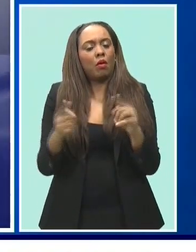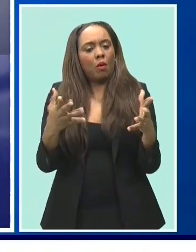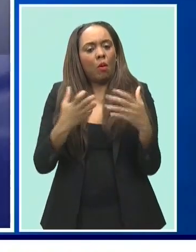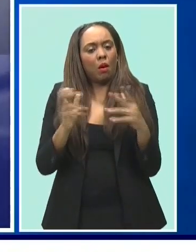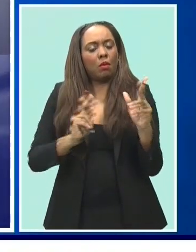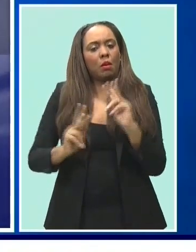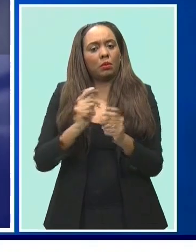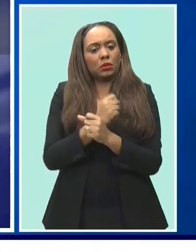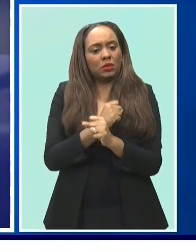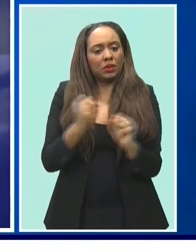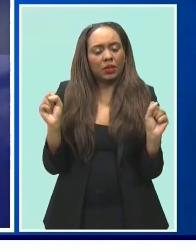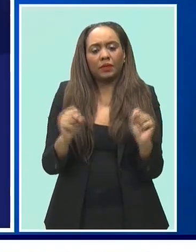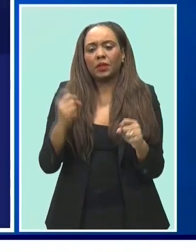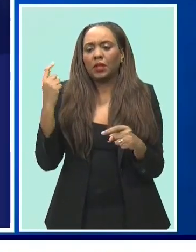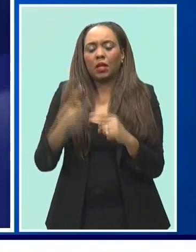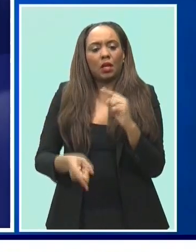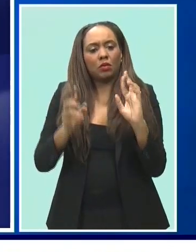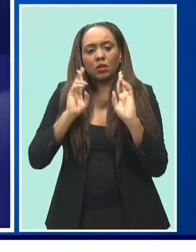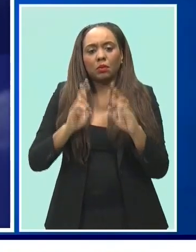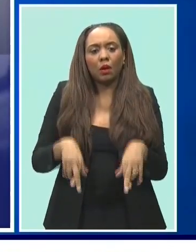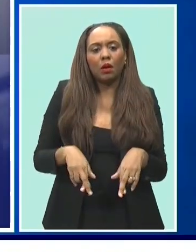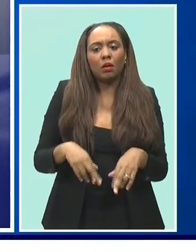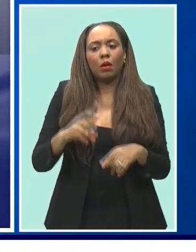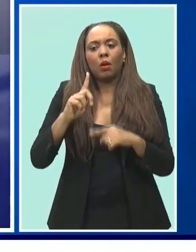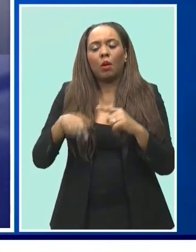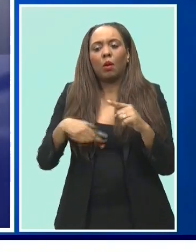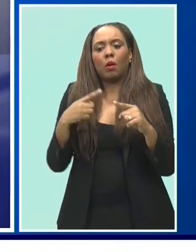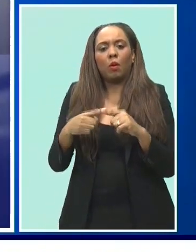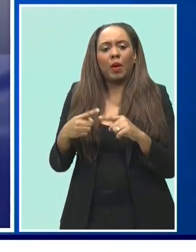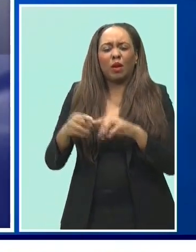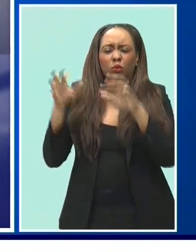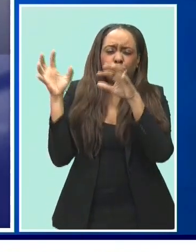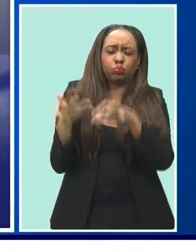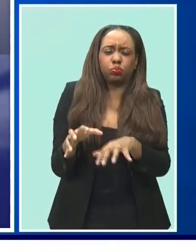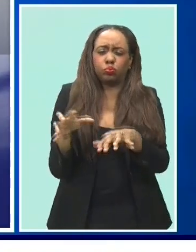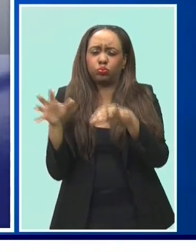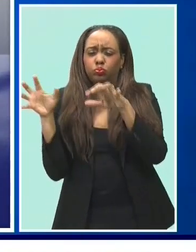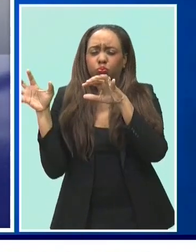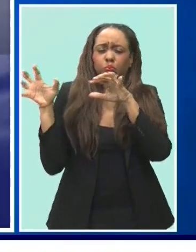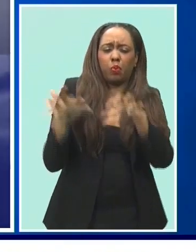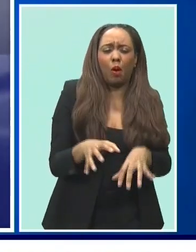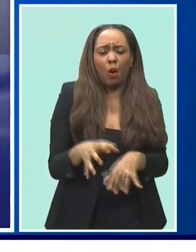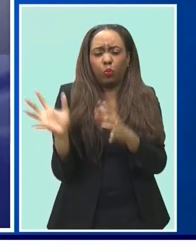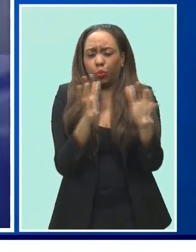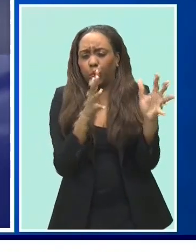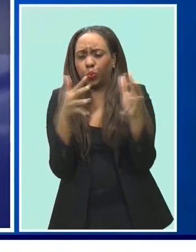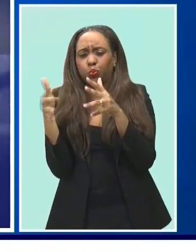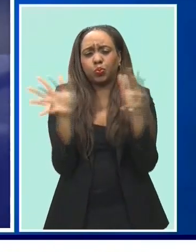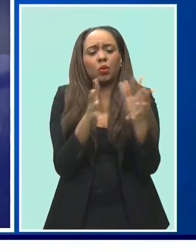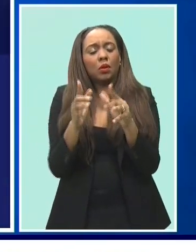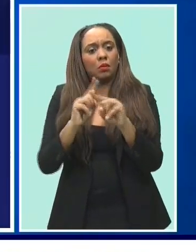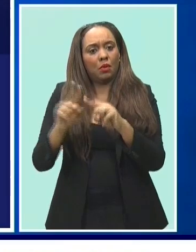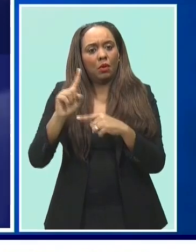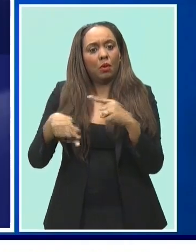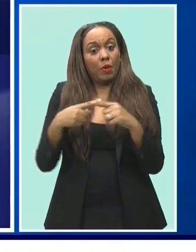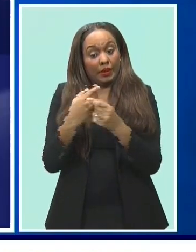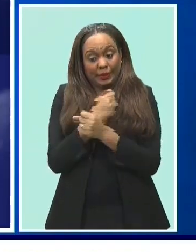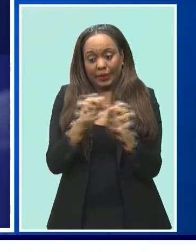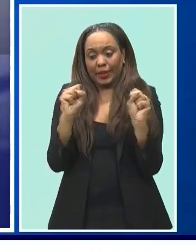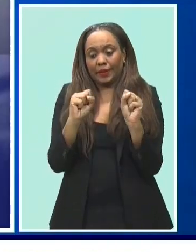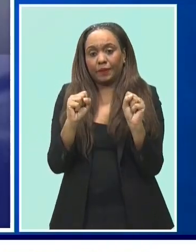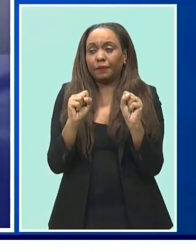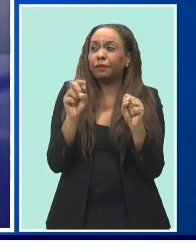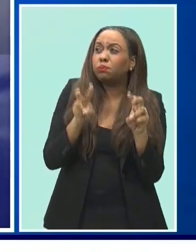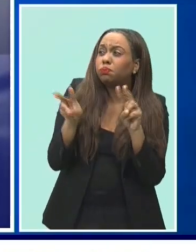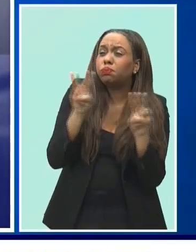were unable to respond to some of these faults during the worst of the weather, but as soon as we could safely dispatch our teams, we did.